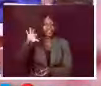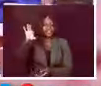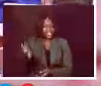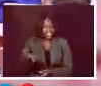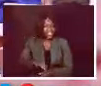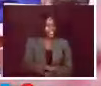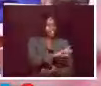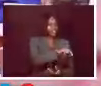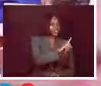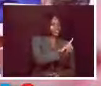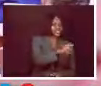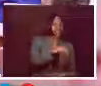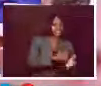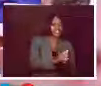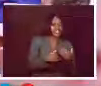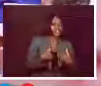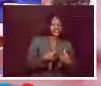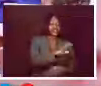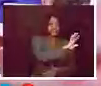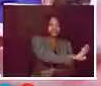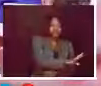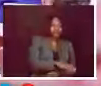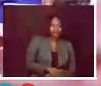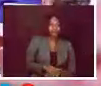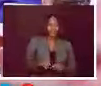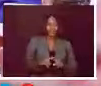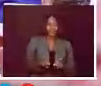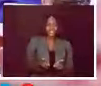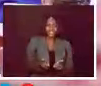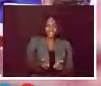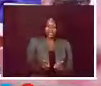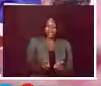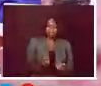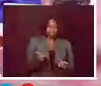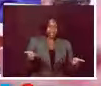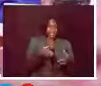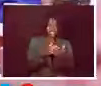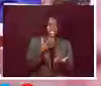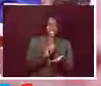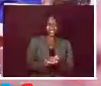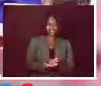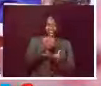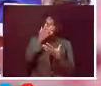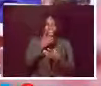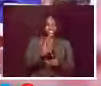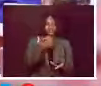then 4.1 means they have to get 4. But it is then for them to then decide, okay, give us 2